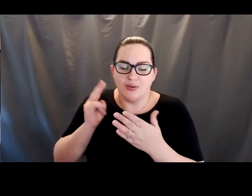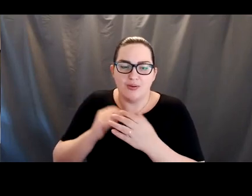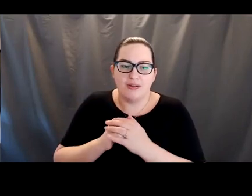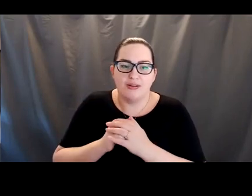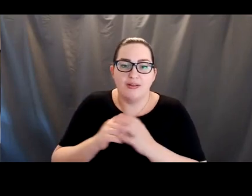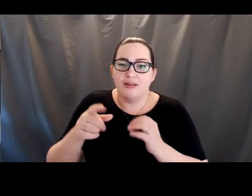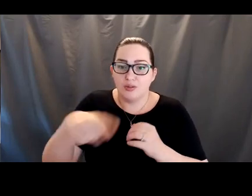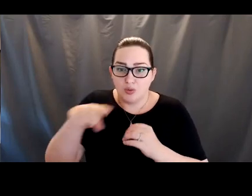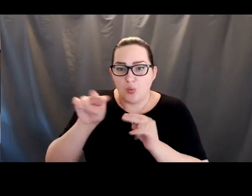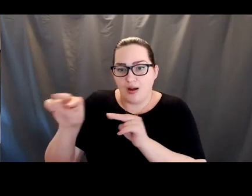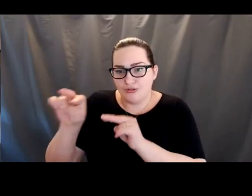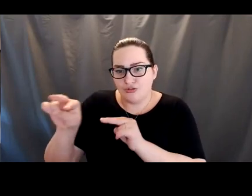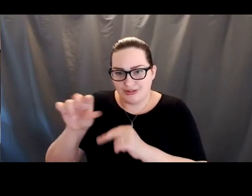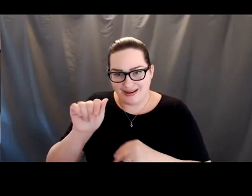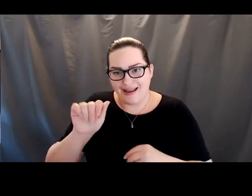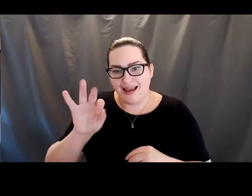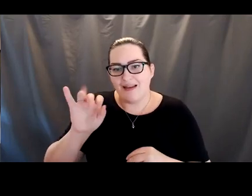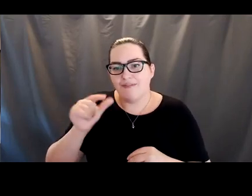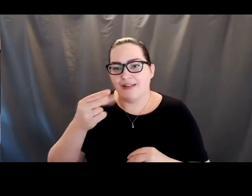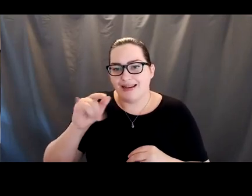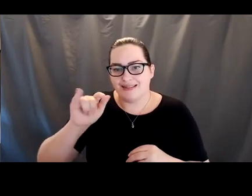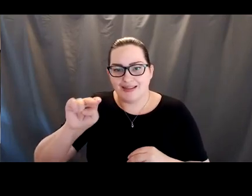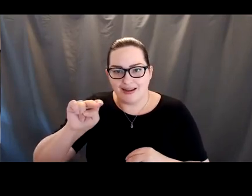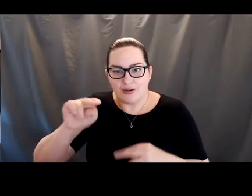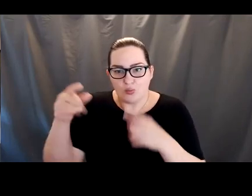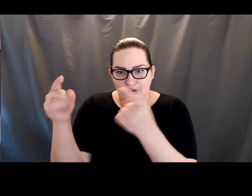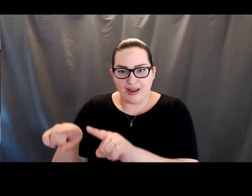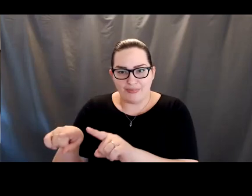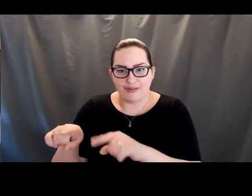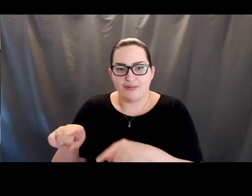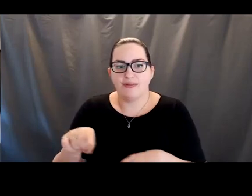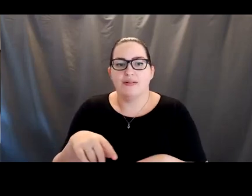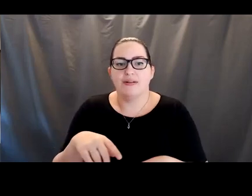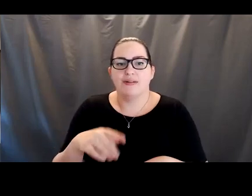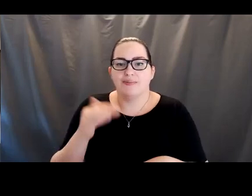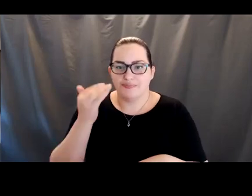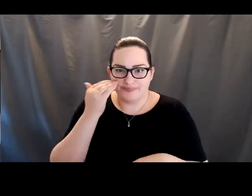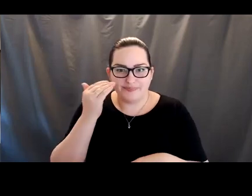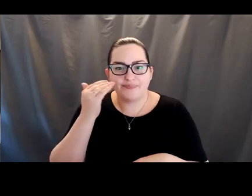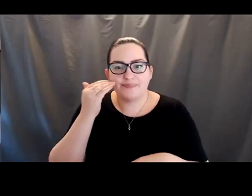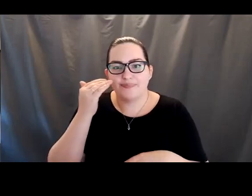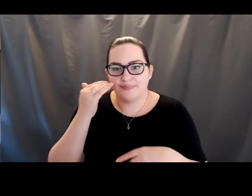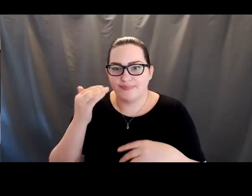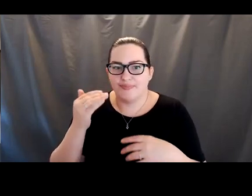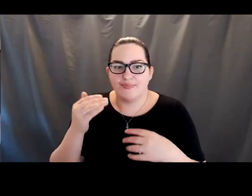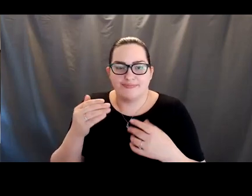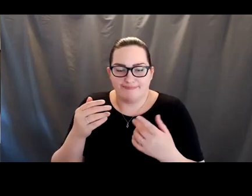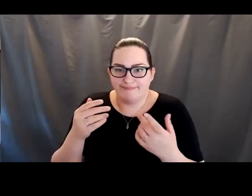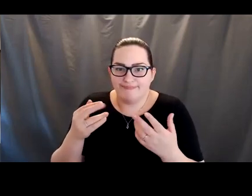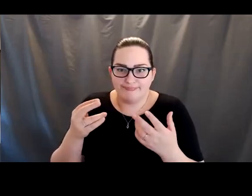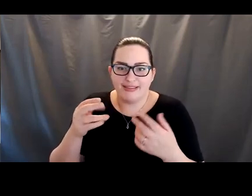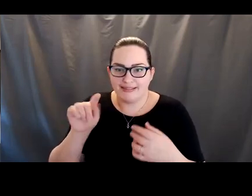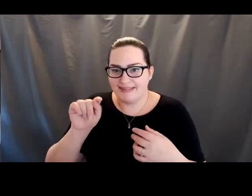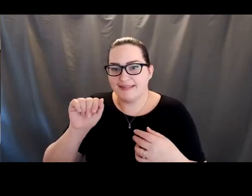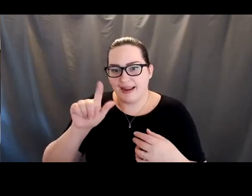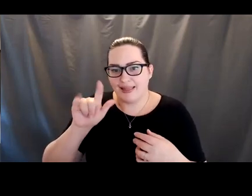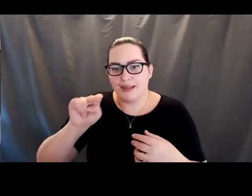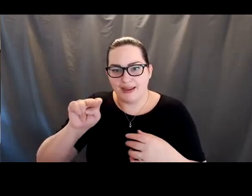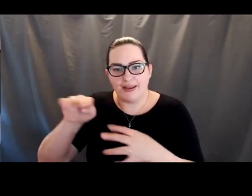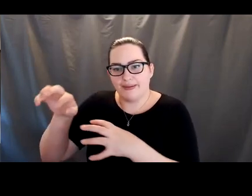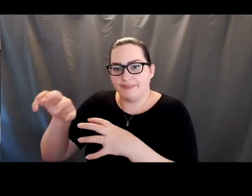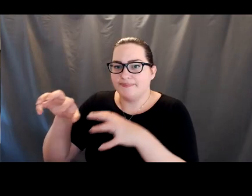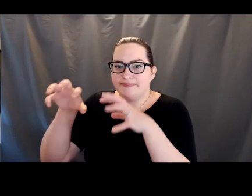watching what happened in Afghanistan. We all know that the Kabul fell, Taliban moved in. What that meant was